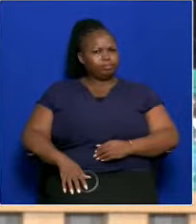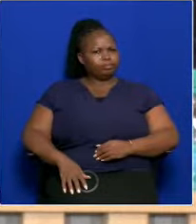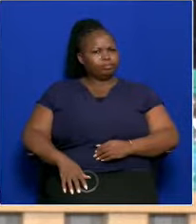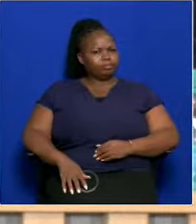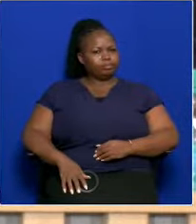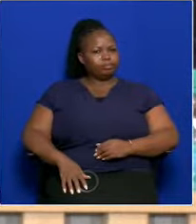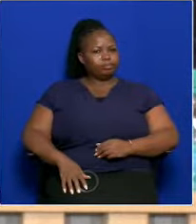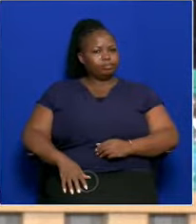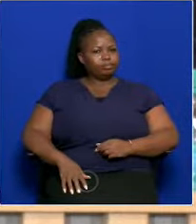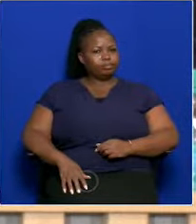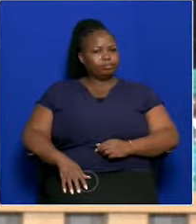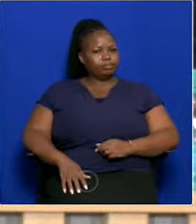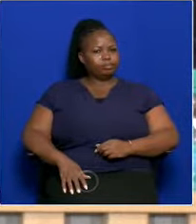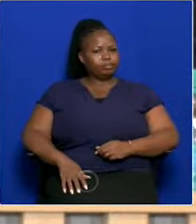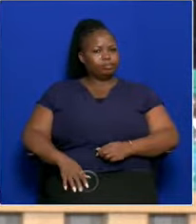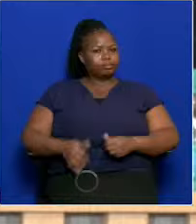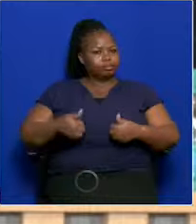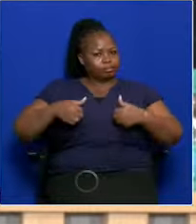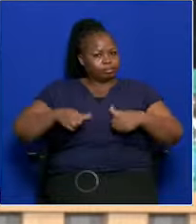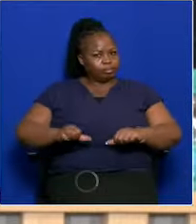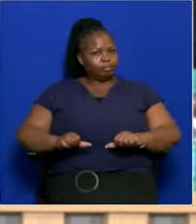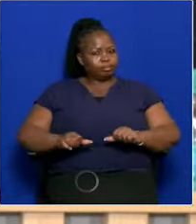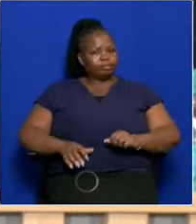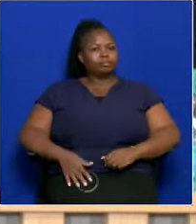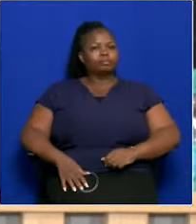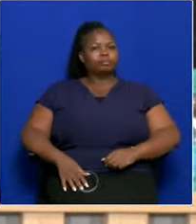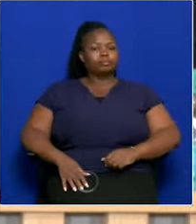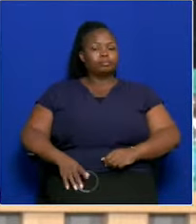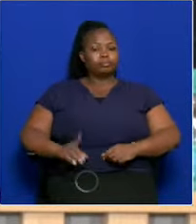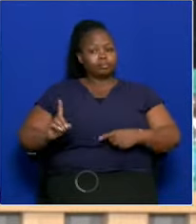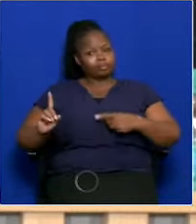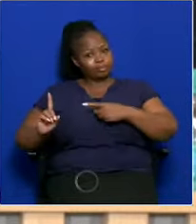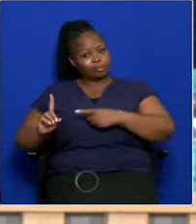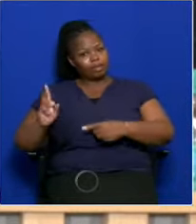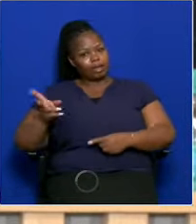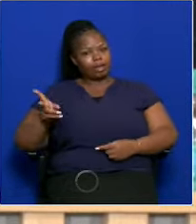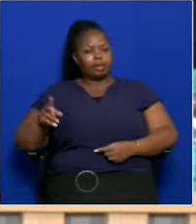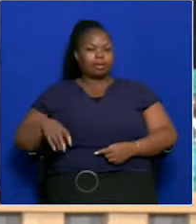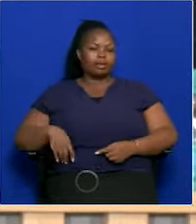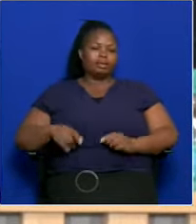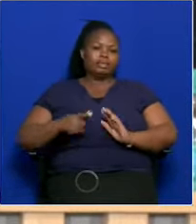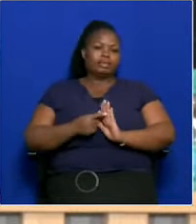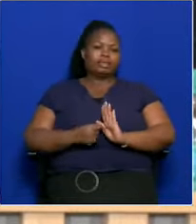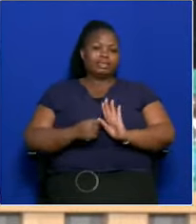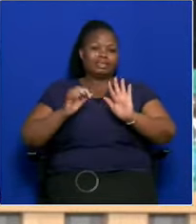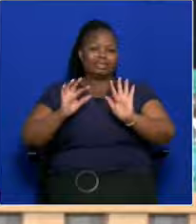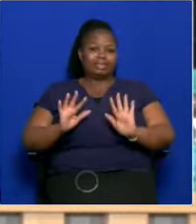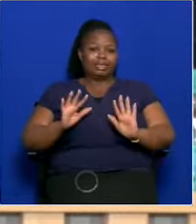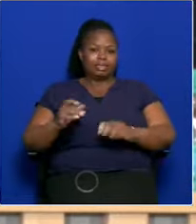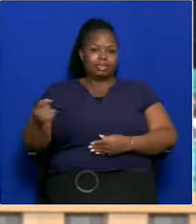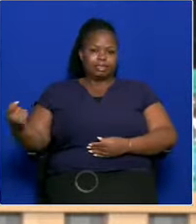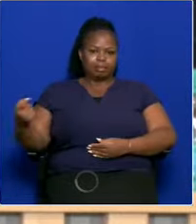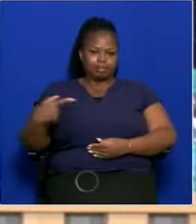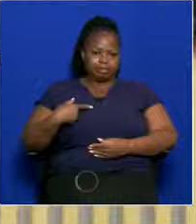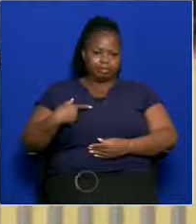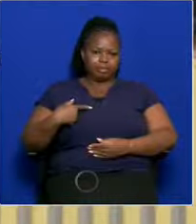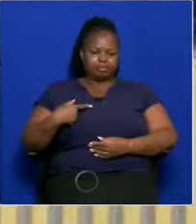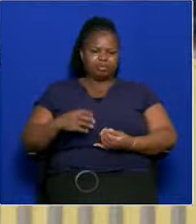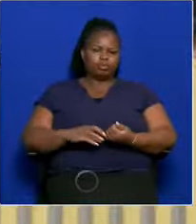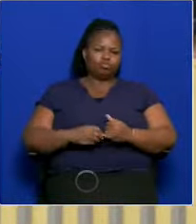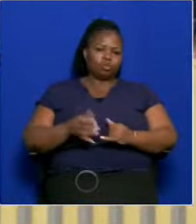the following message comes from Sergeant Nkosi on the 10th, where he attempts to call, he then sends a